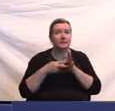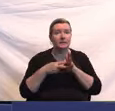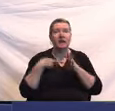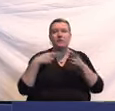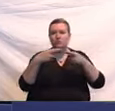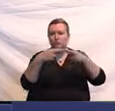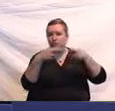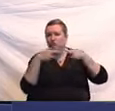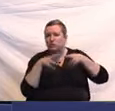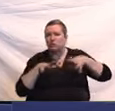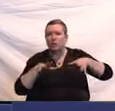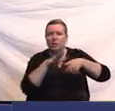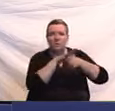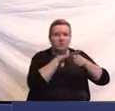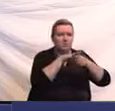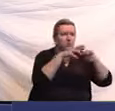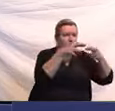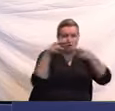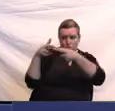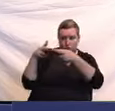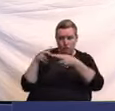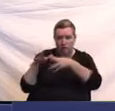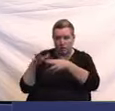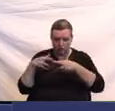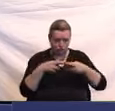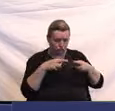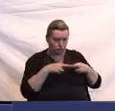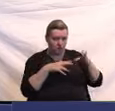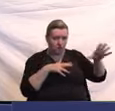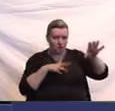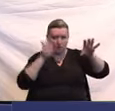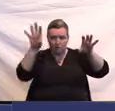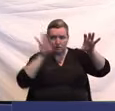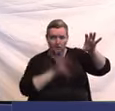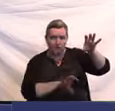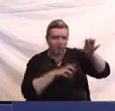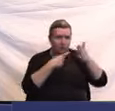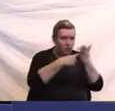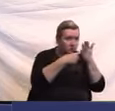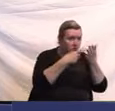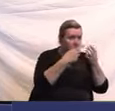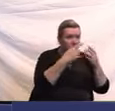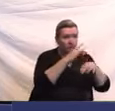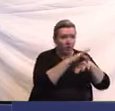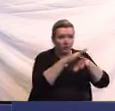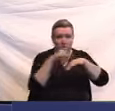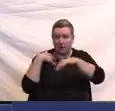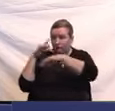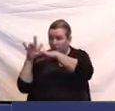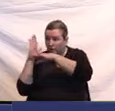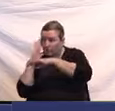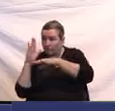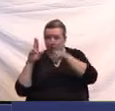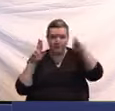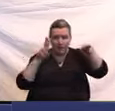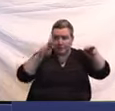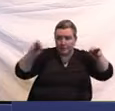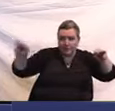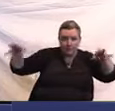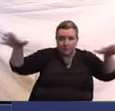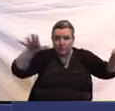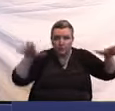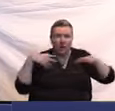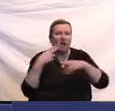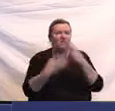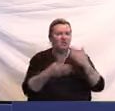regional collaborators on a weekly basis about capacity, and every hospital is required to have a surge plan.